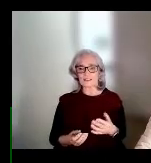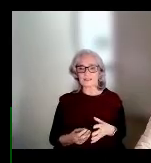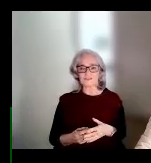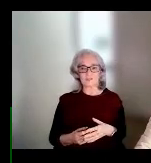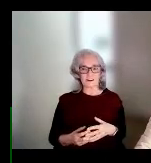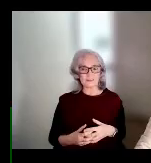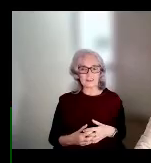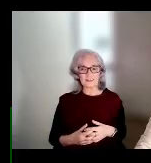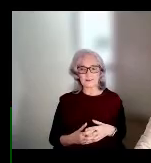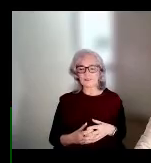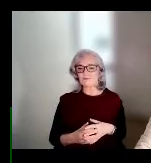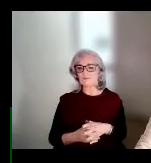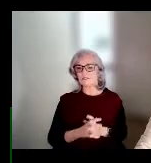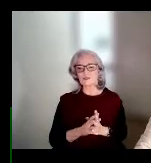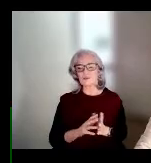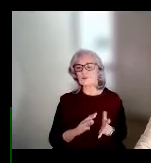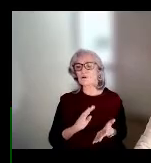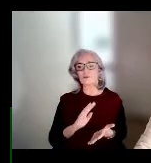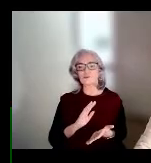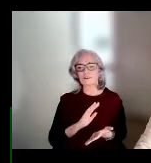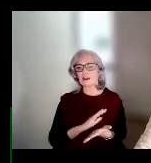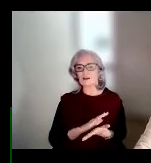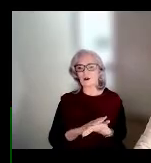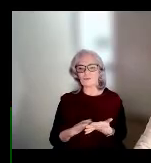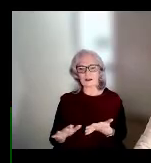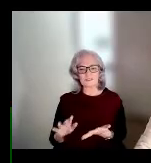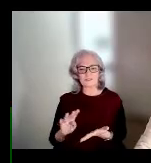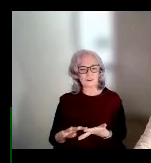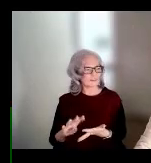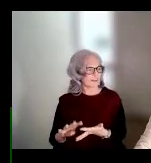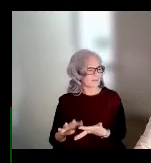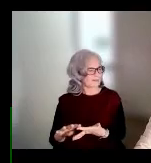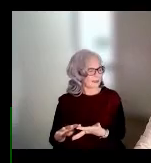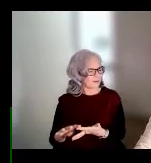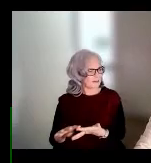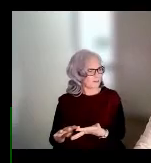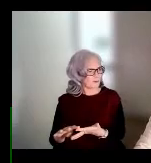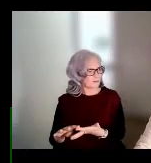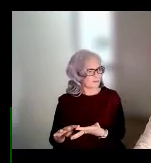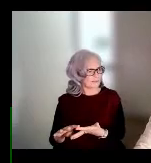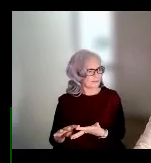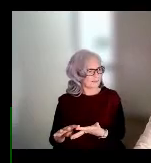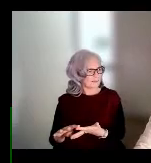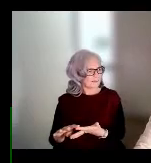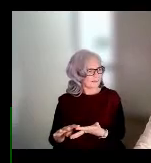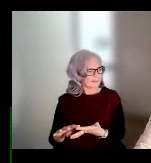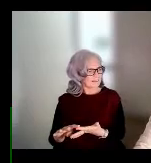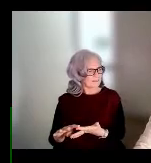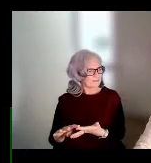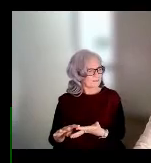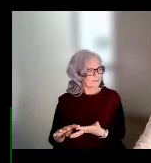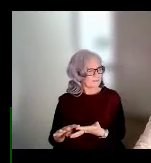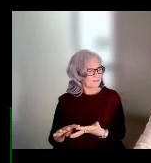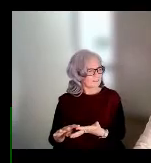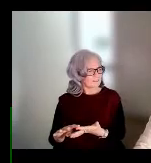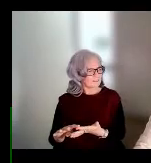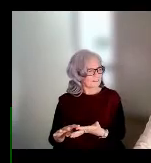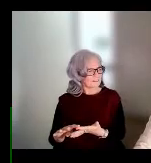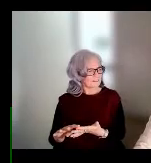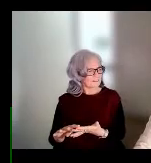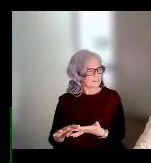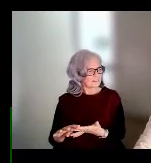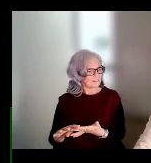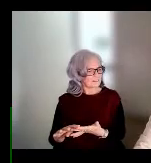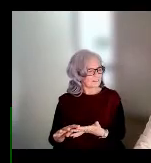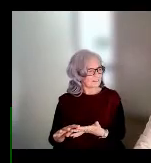care coordinators varied. So they're all called a whole range of titles. I can't remember how many it was. Yeah, well, there was only, I think, about